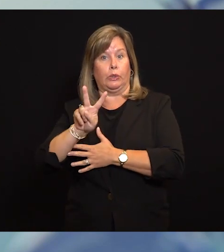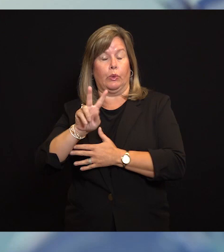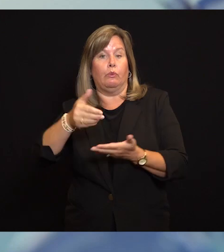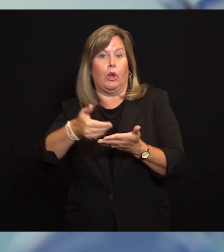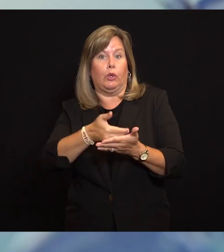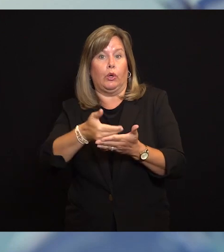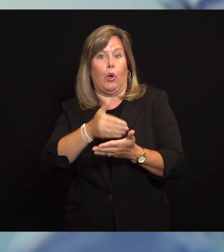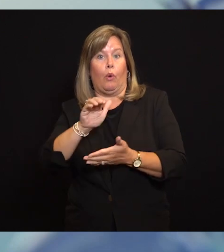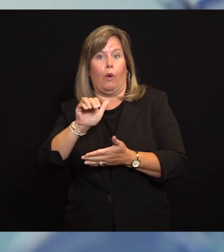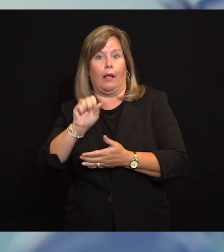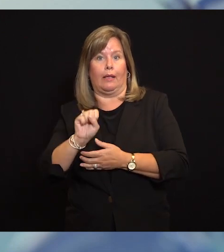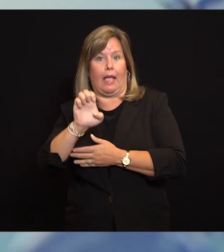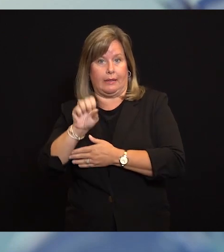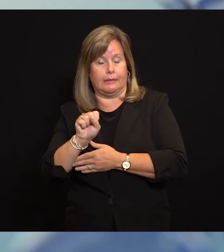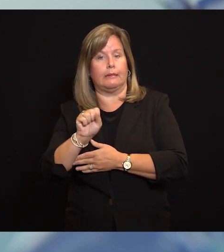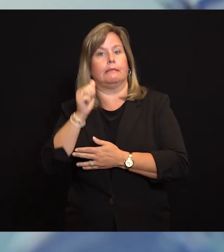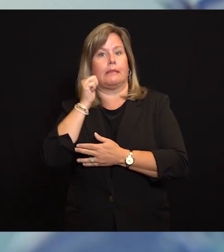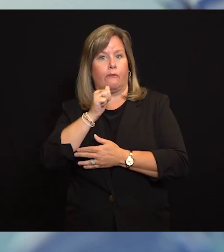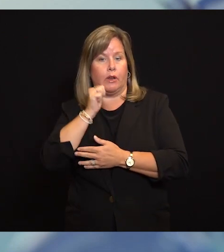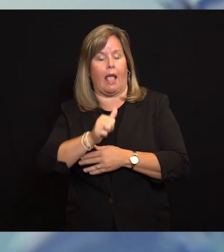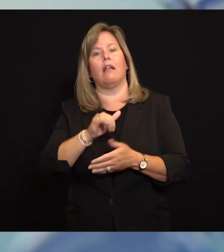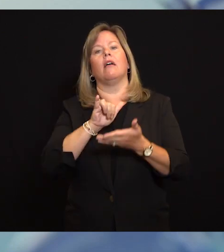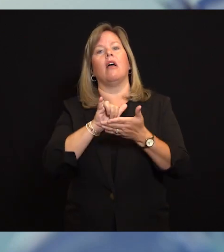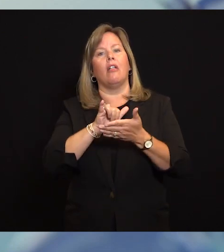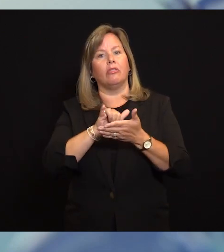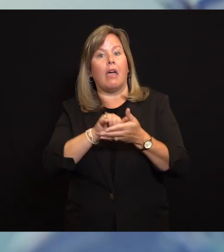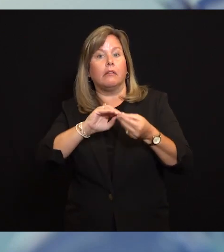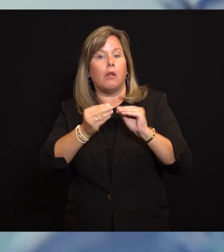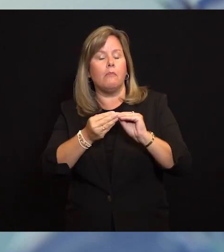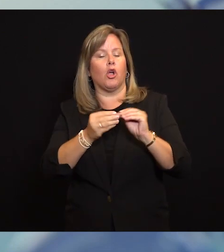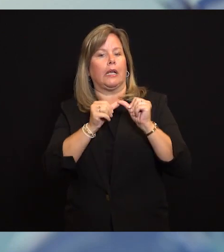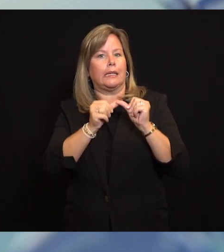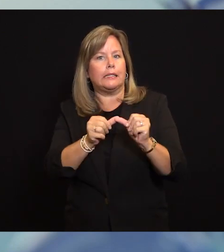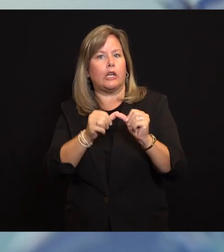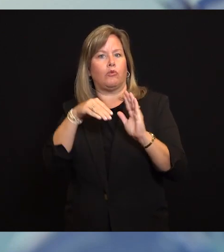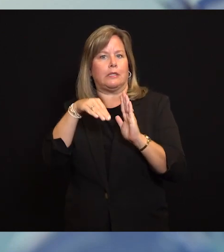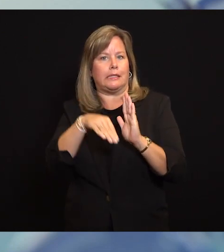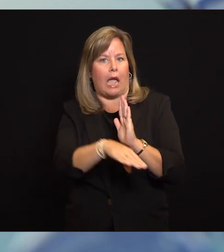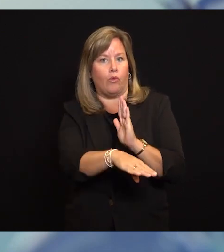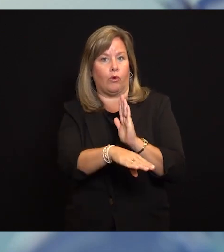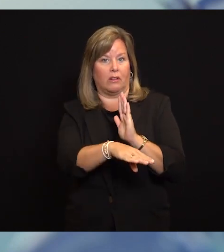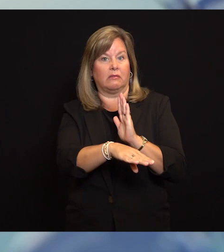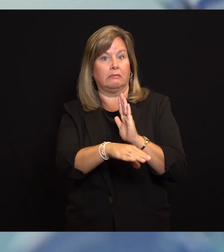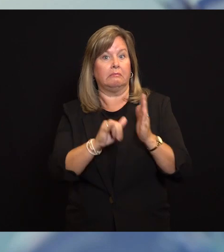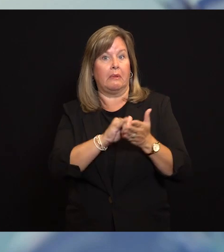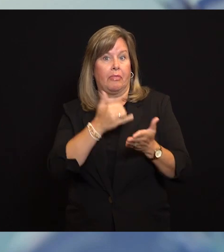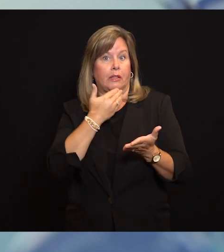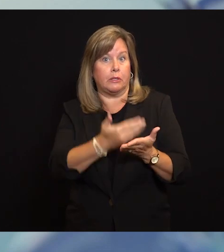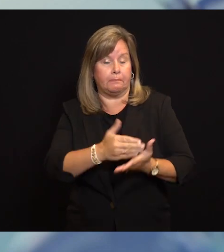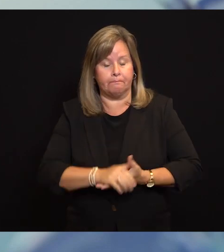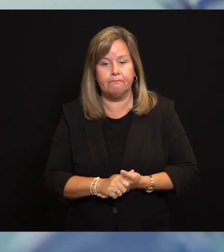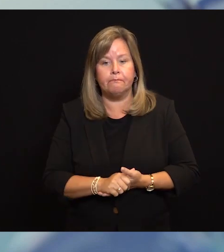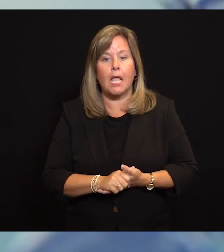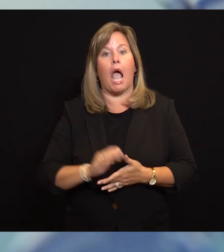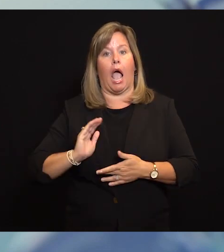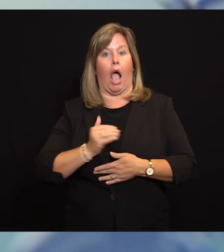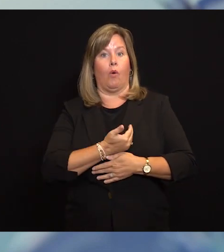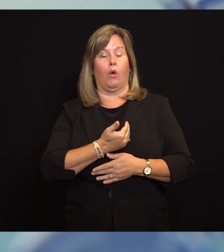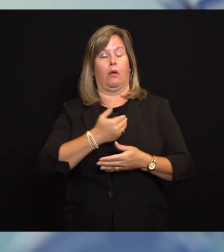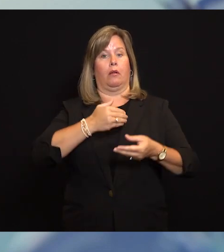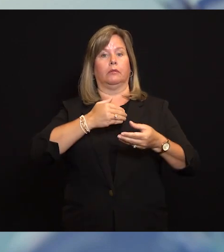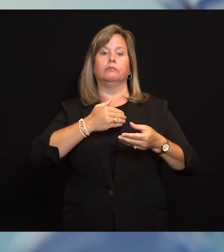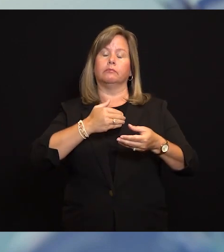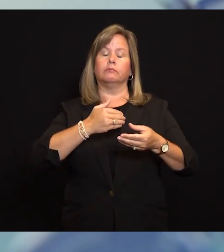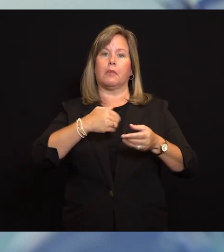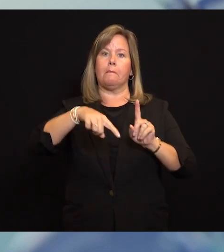number continues to trend downward. It's a very positive thing. Speaking of positivity, our positivity rate also